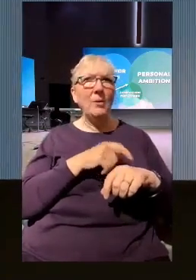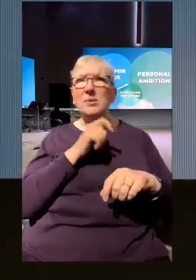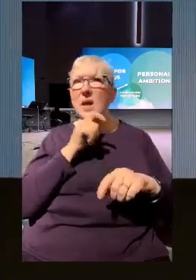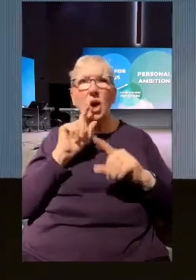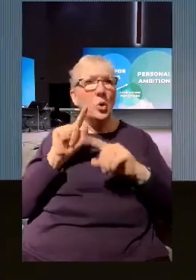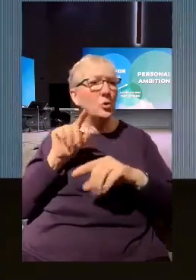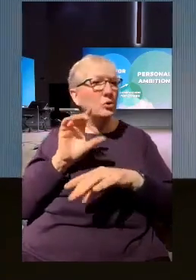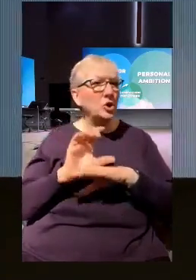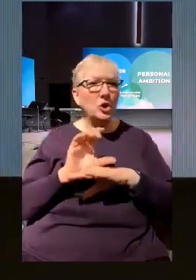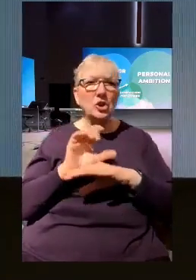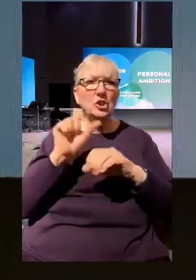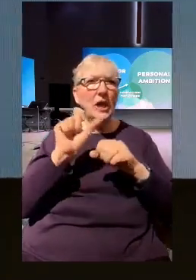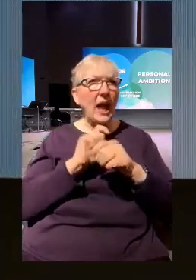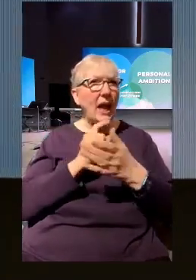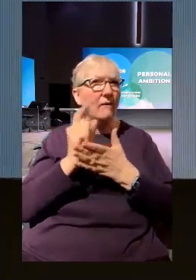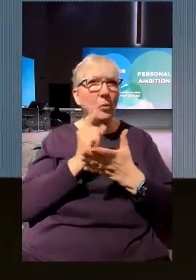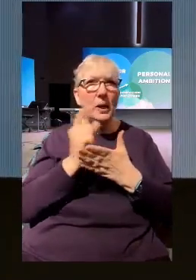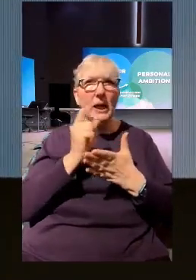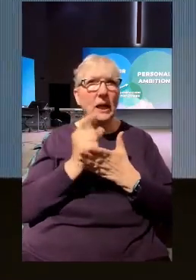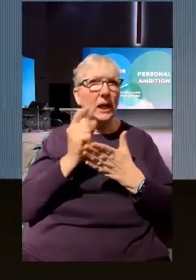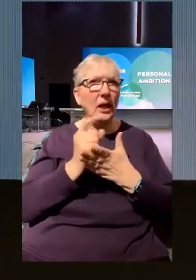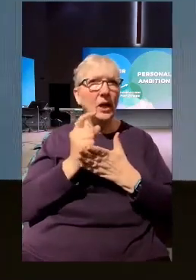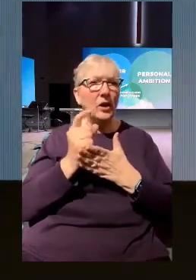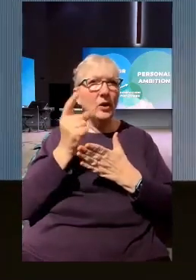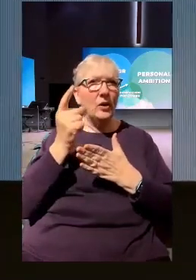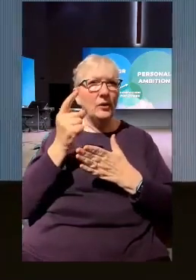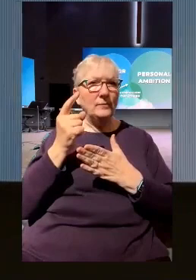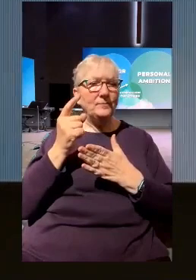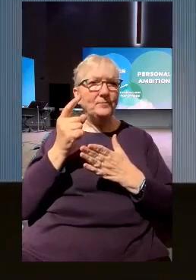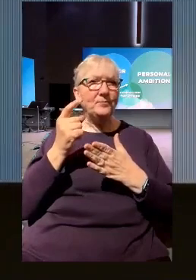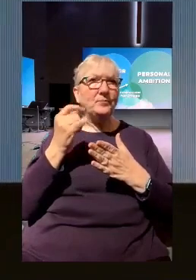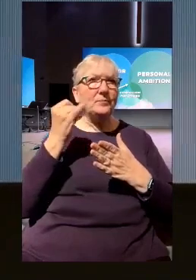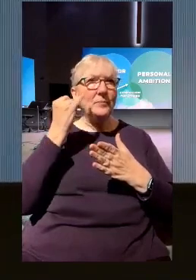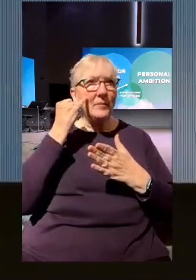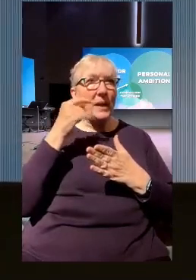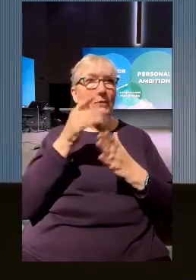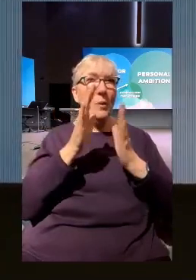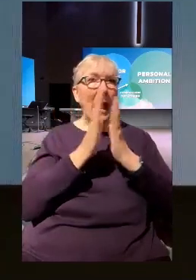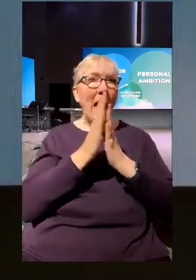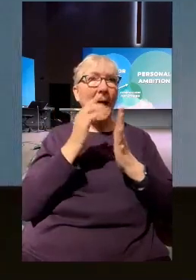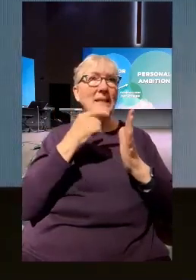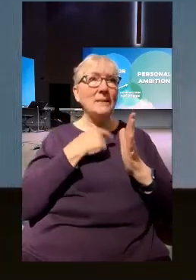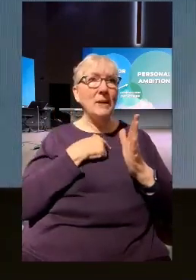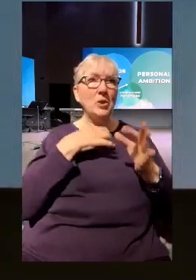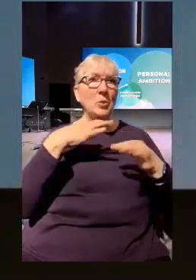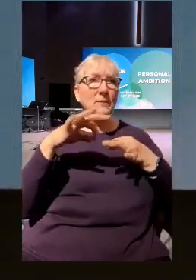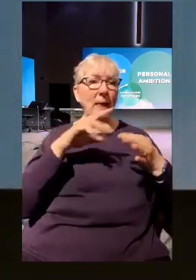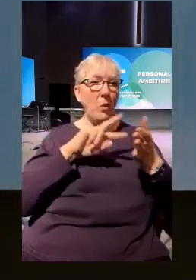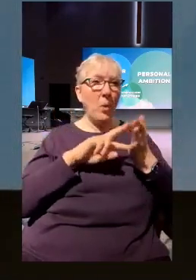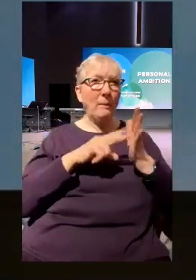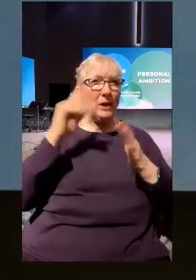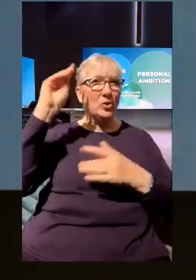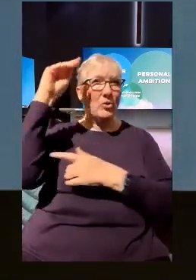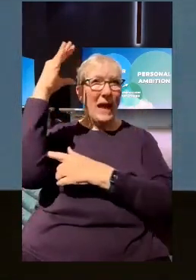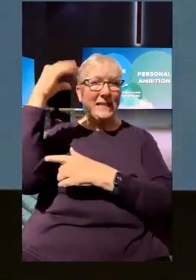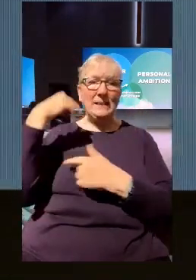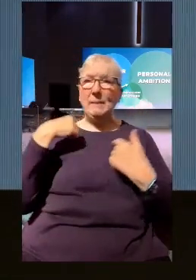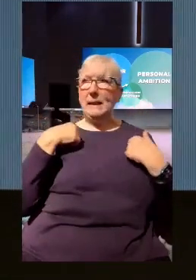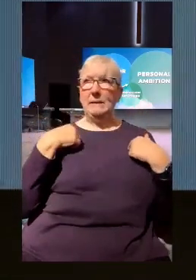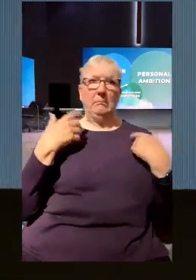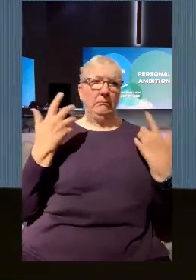sometimes for long stretches. If you had asked me to define the word grace, I probably wouldn't even know where to